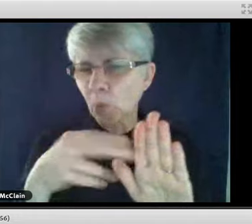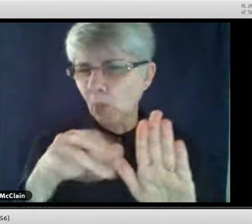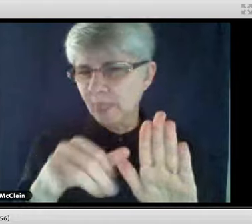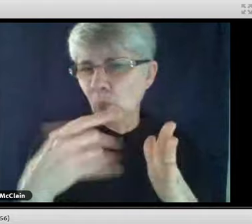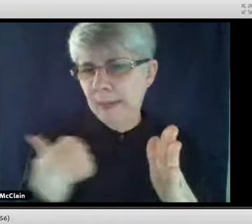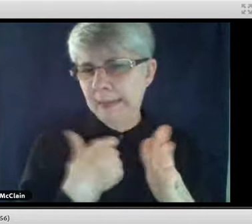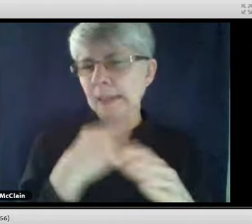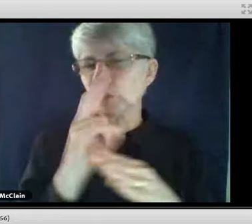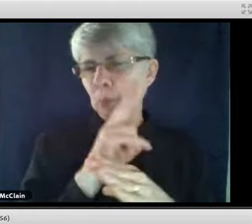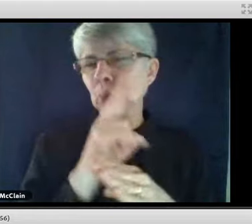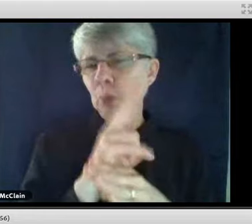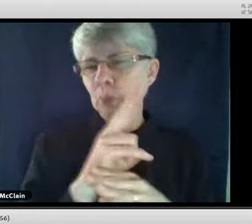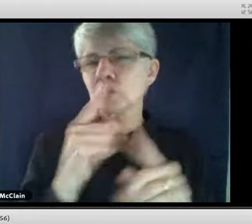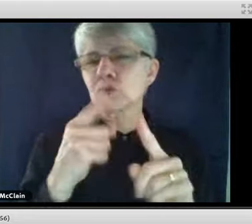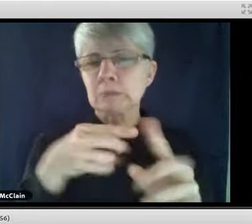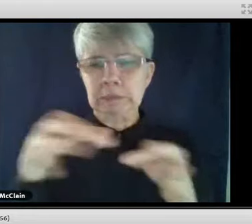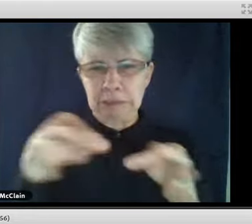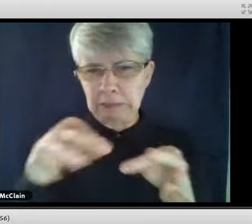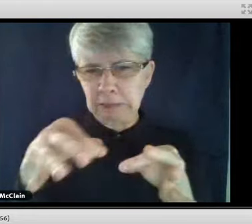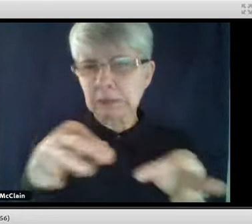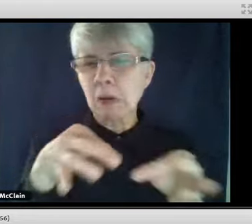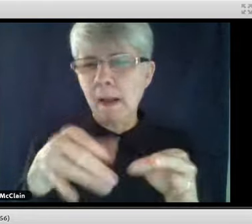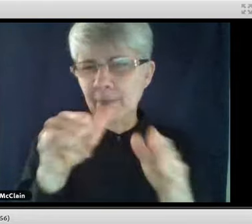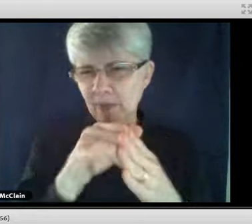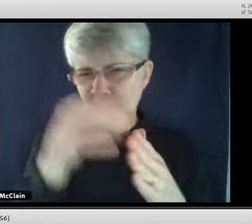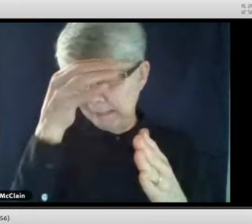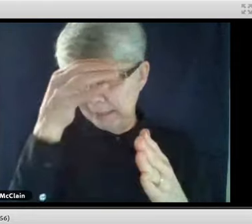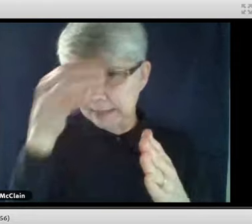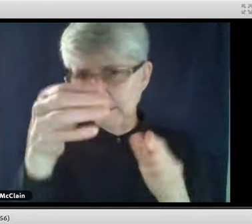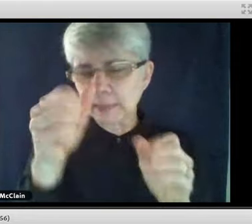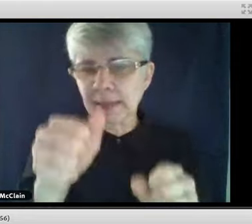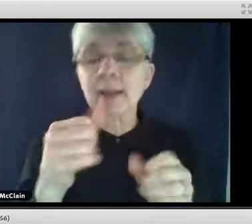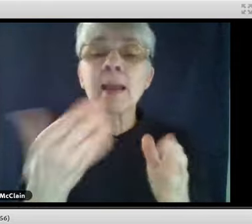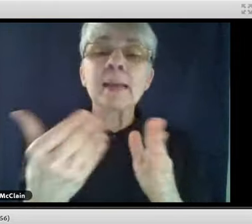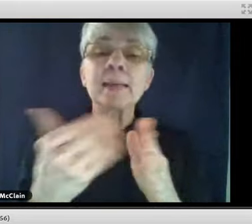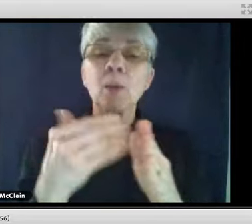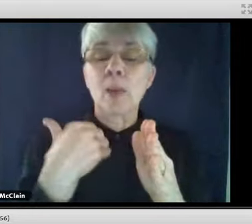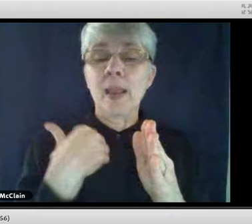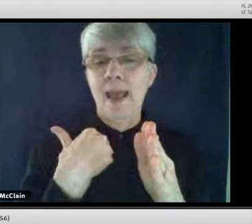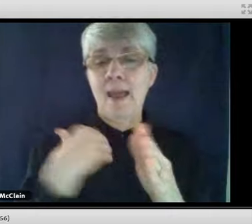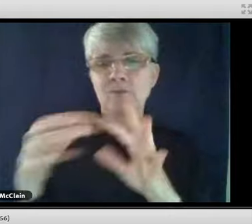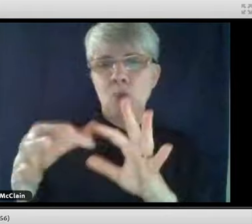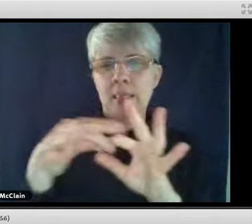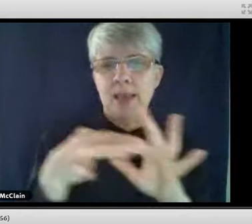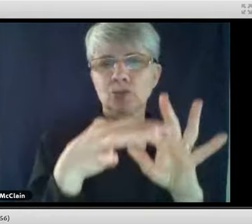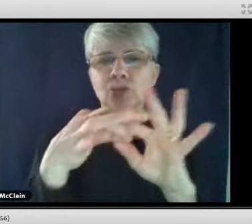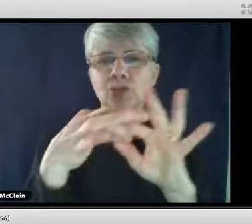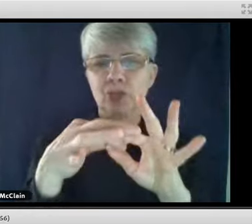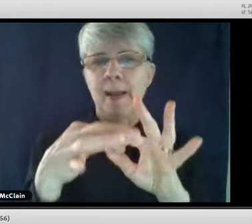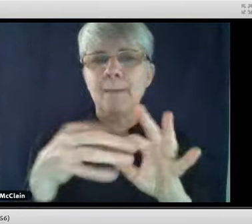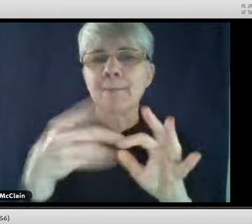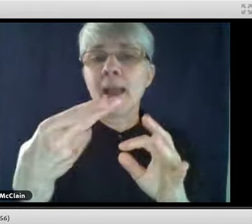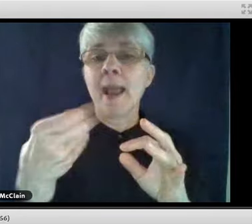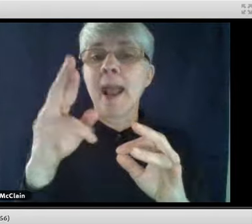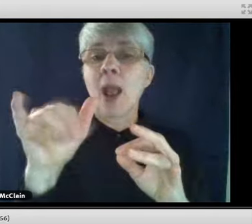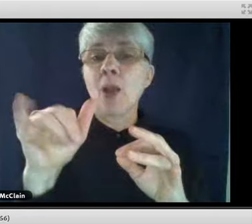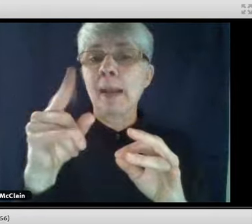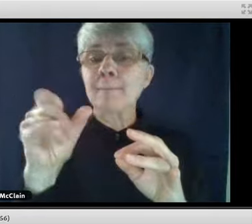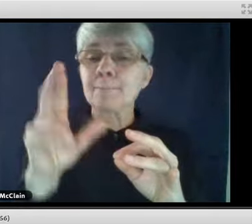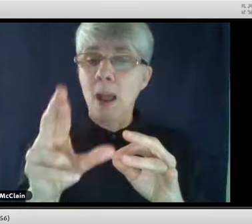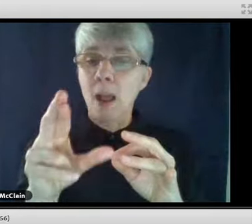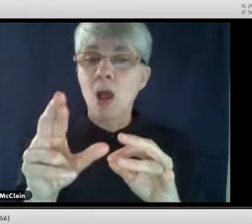use to describe that particular concept. And once again, we have a reciprocal relationship. So Harry Potter and this Philosopher's Stone has a